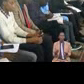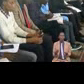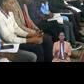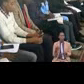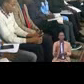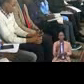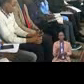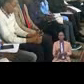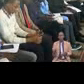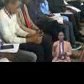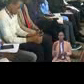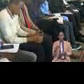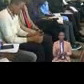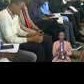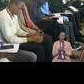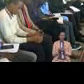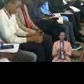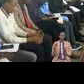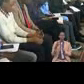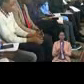tell me, instruments of